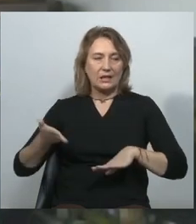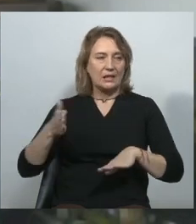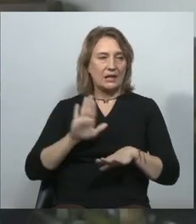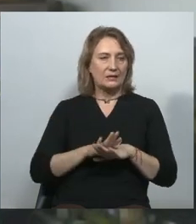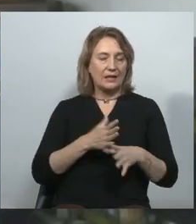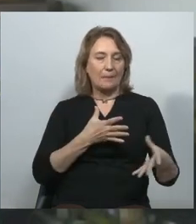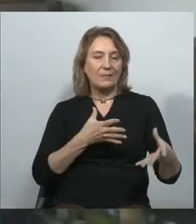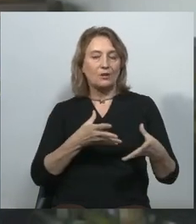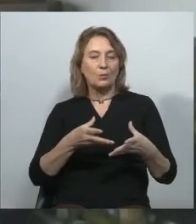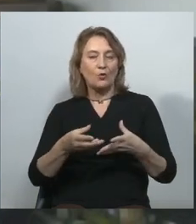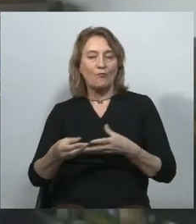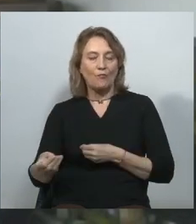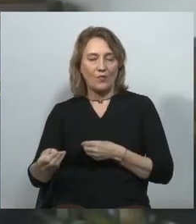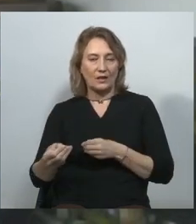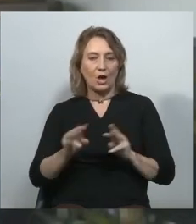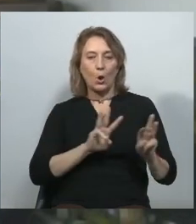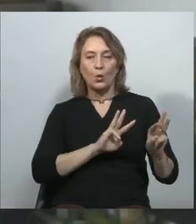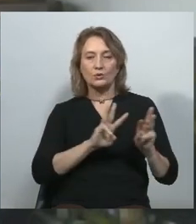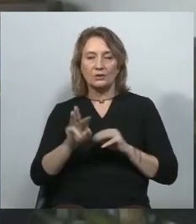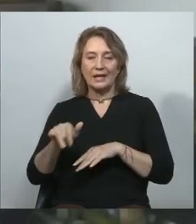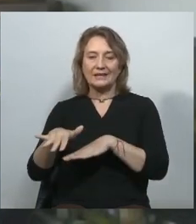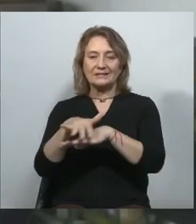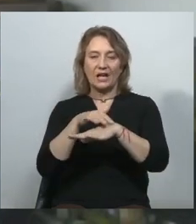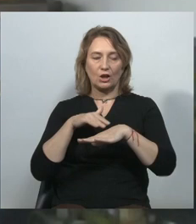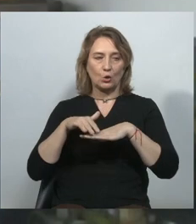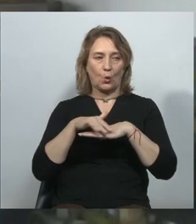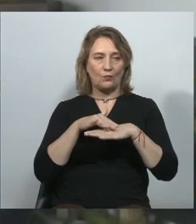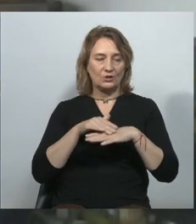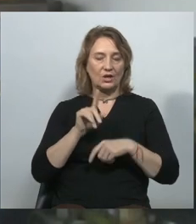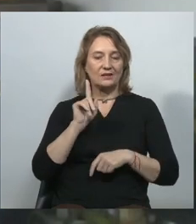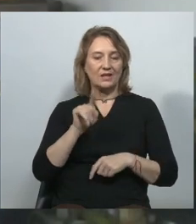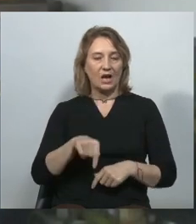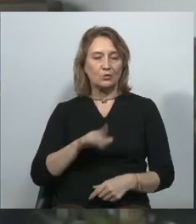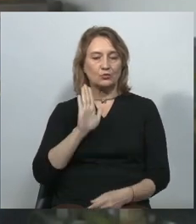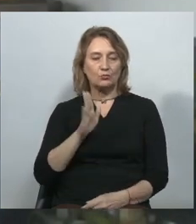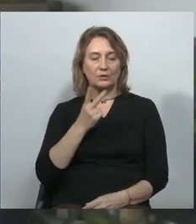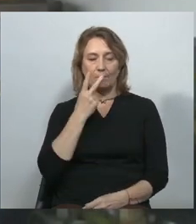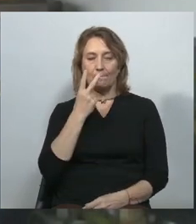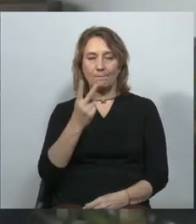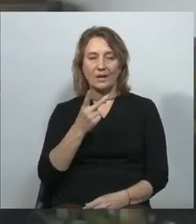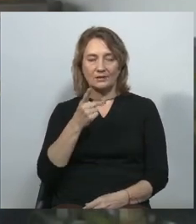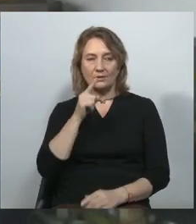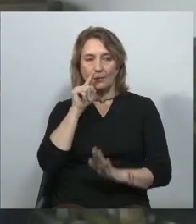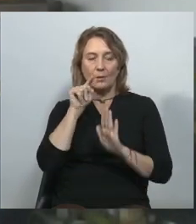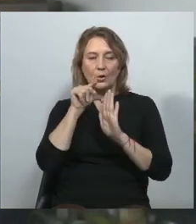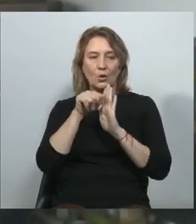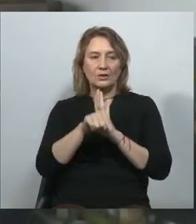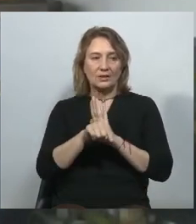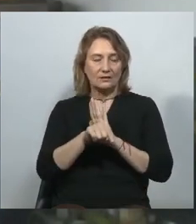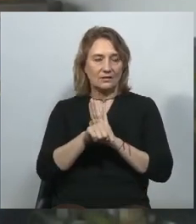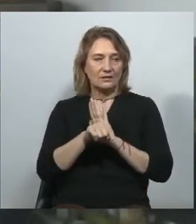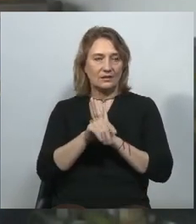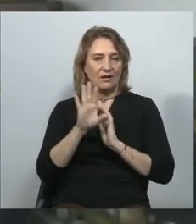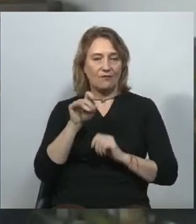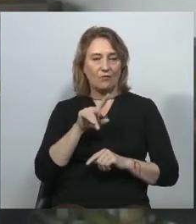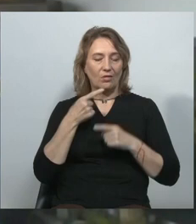seeing a proliferation of bot technology that's able to